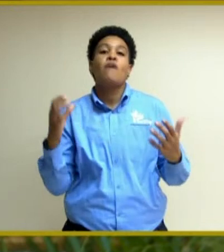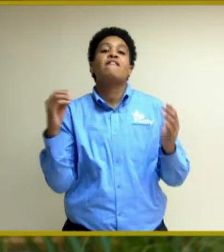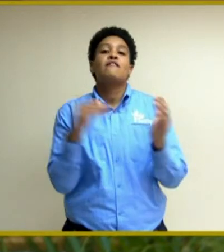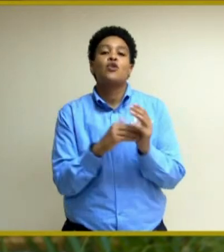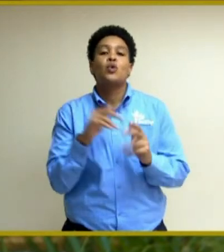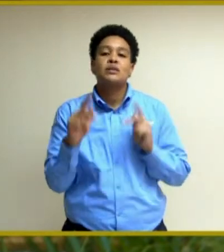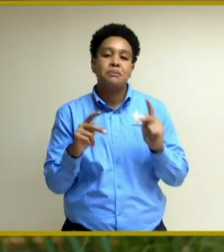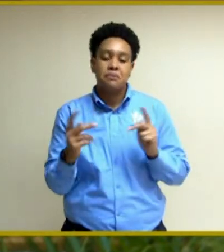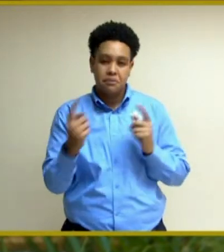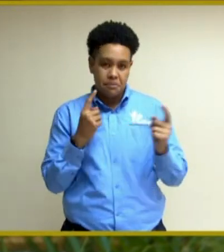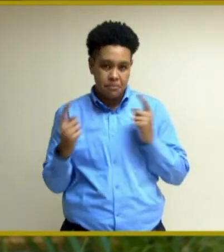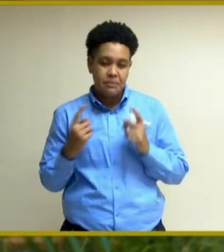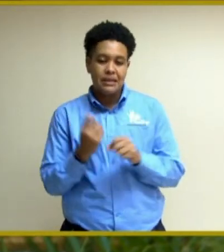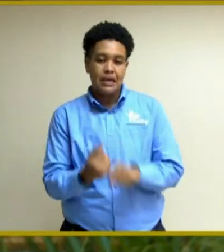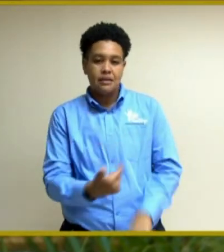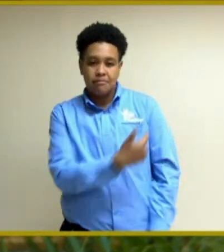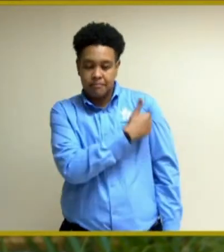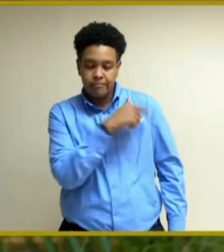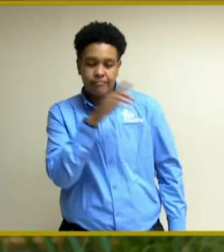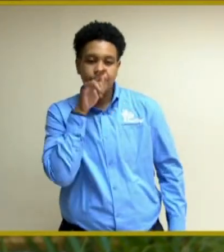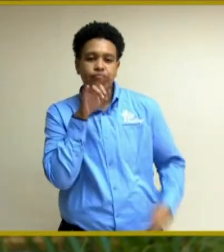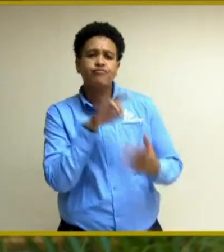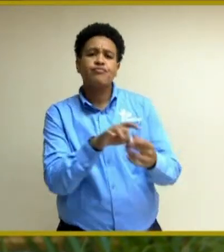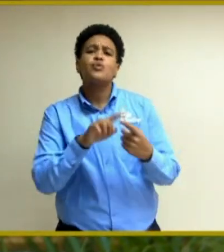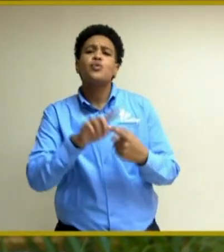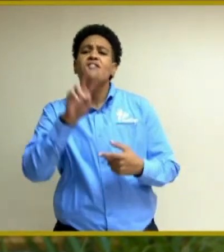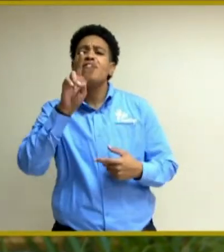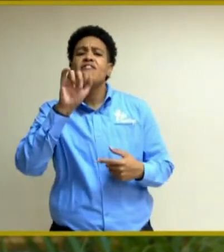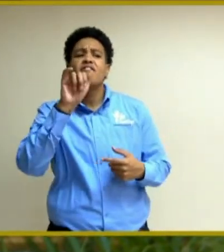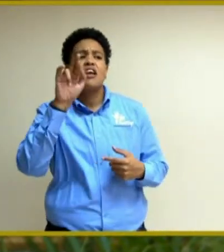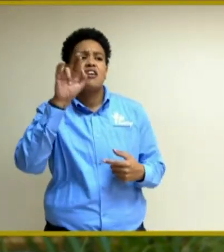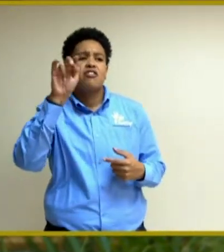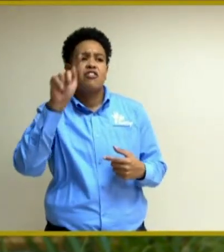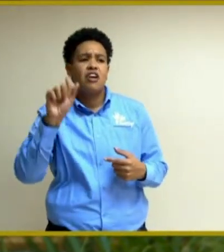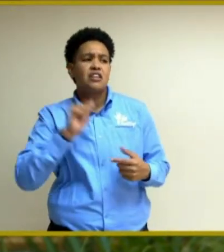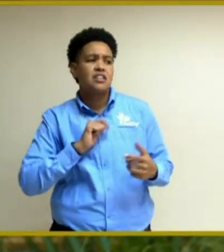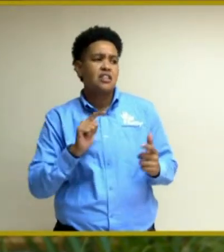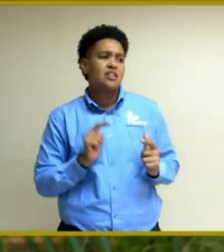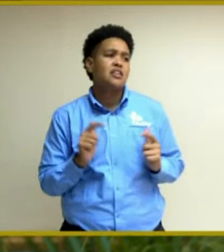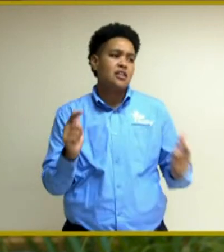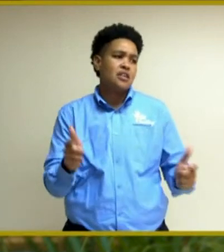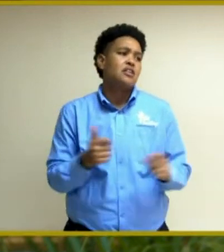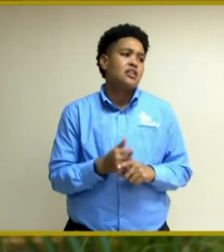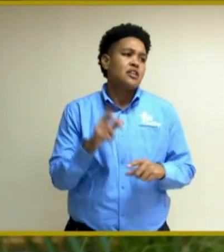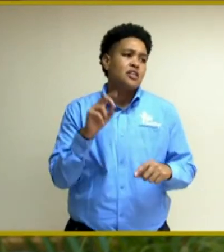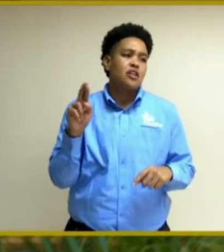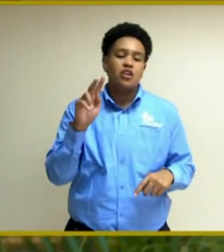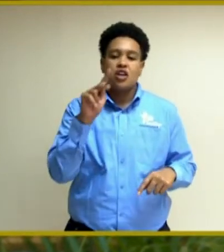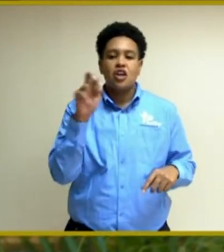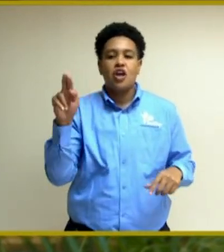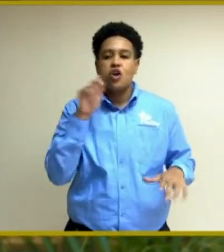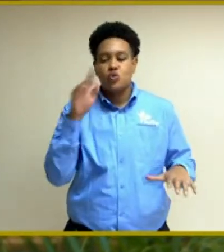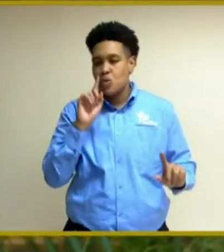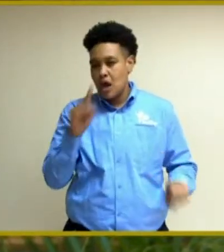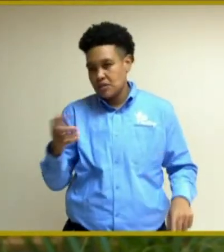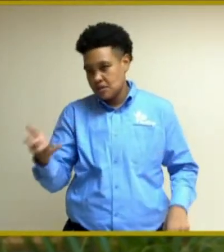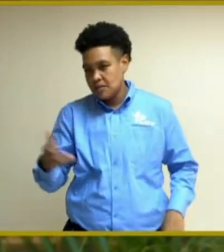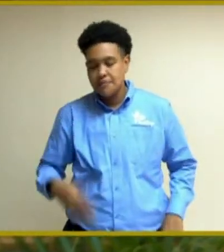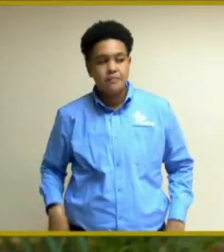50,000 persons. With regards to variants, I think I'm going to hand over to Dr. Webster-Carr to take that